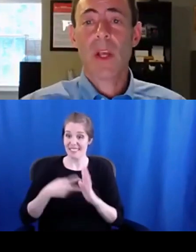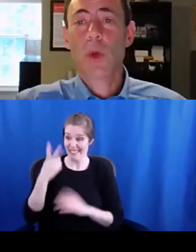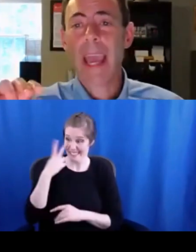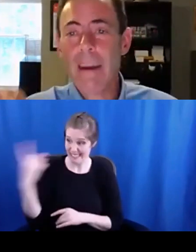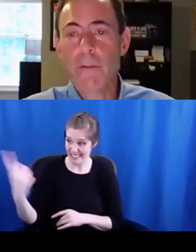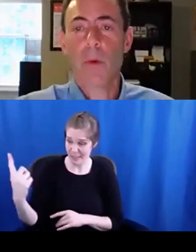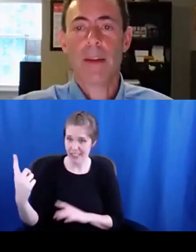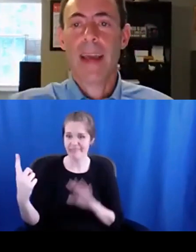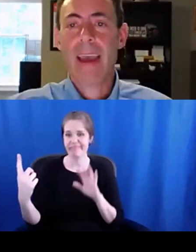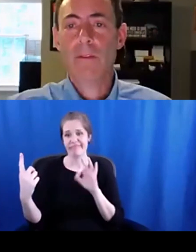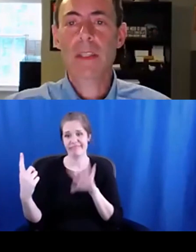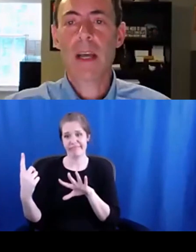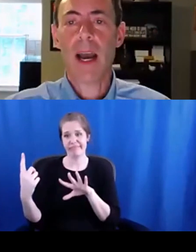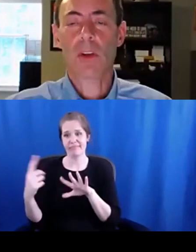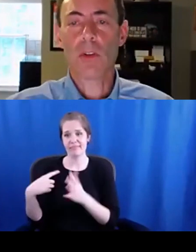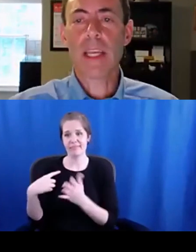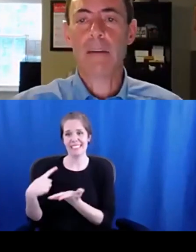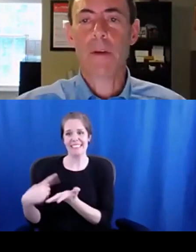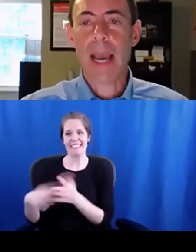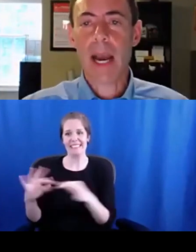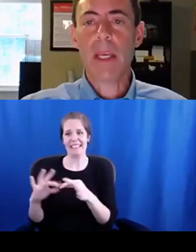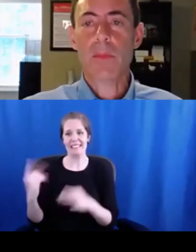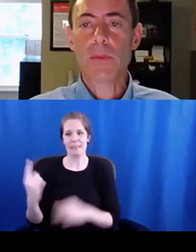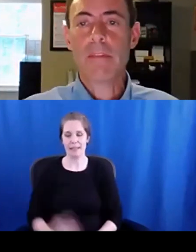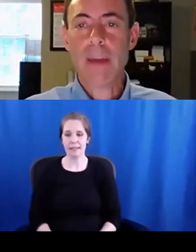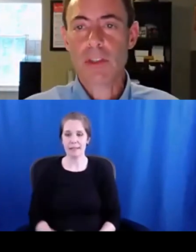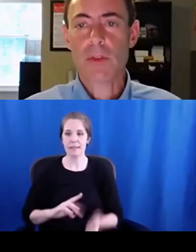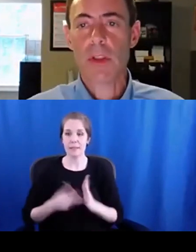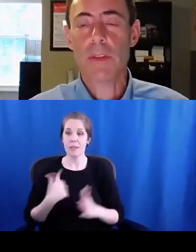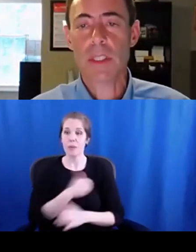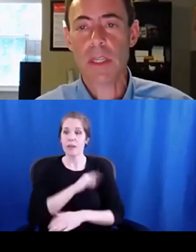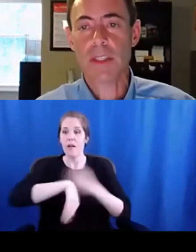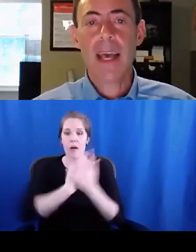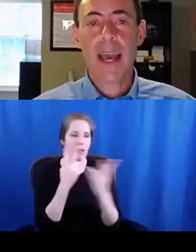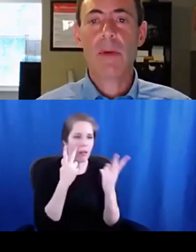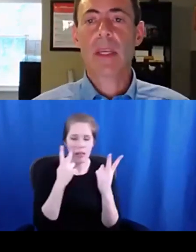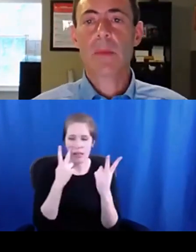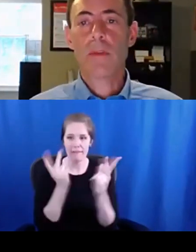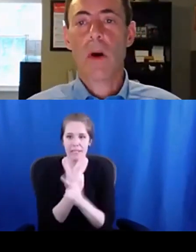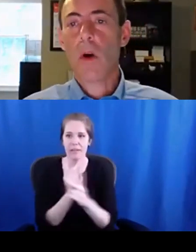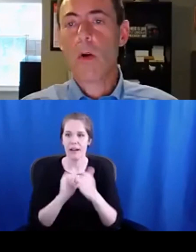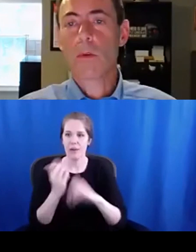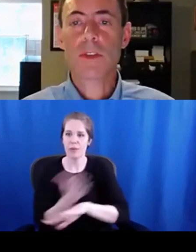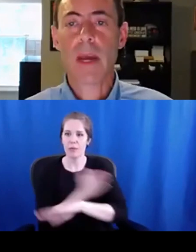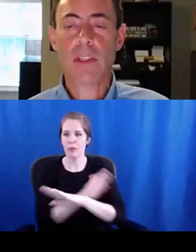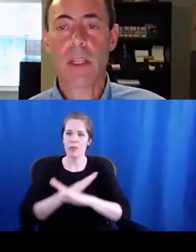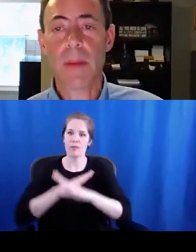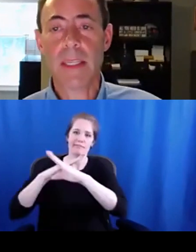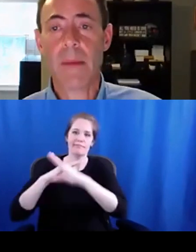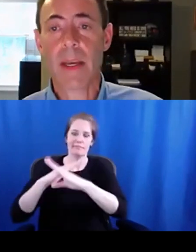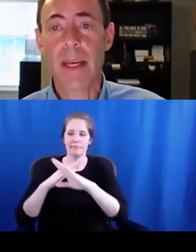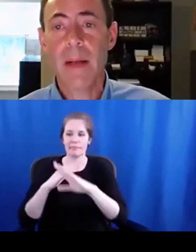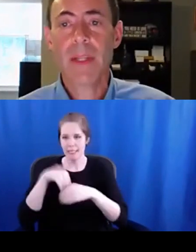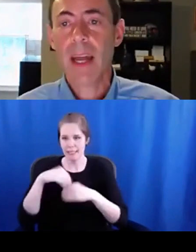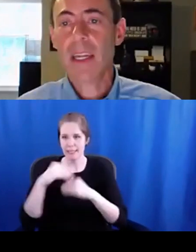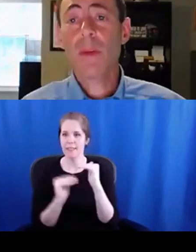So everyone's eyes are looking out for how we can improve infection control in the facilities and how we can improve our overall strategy in the